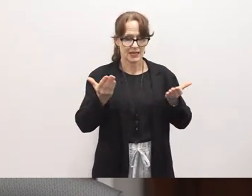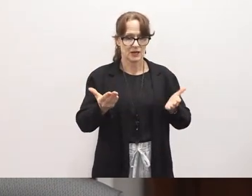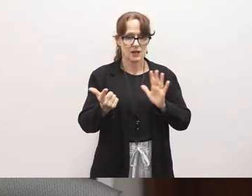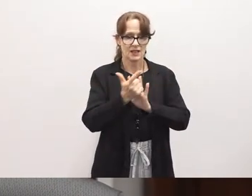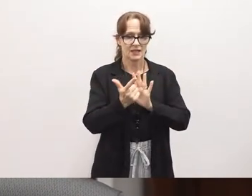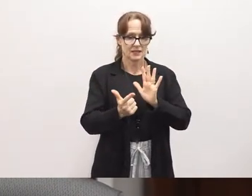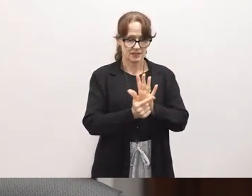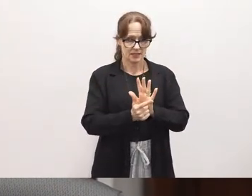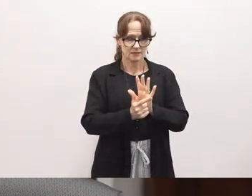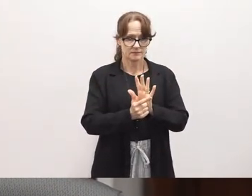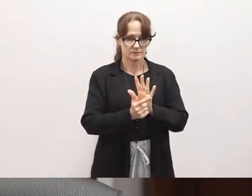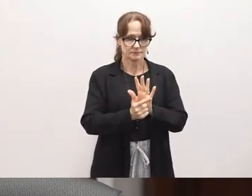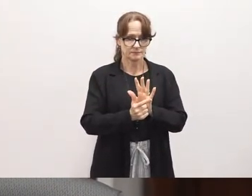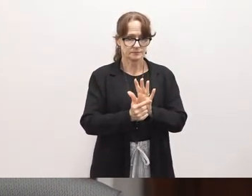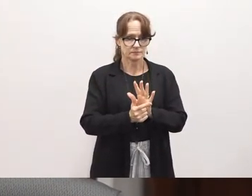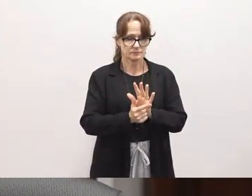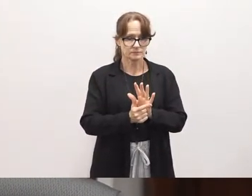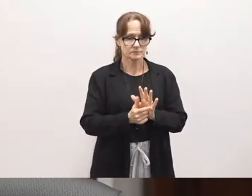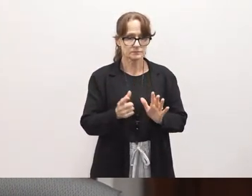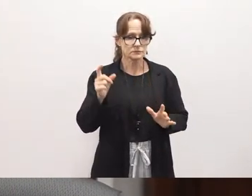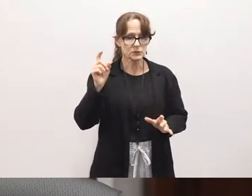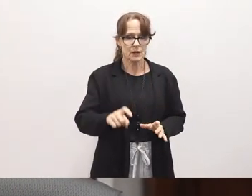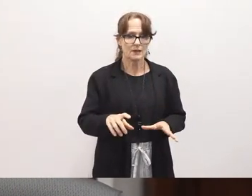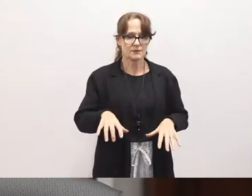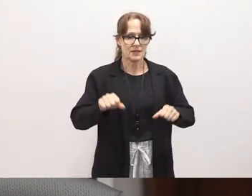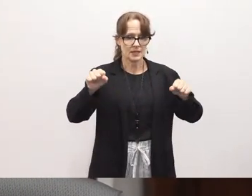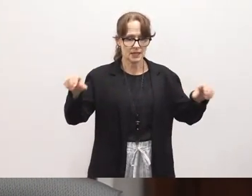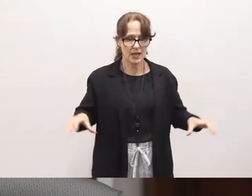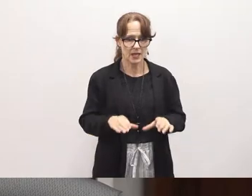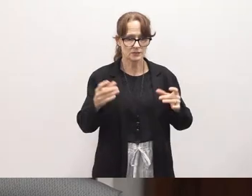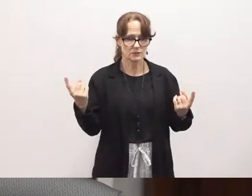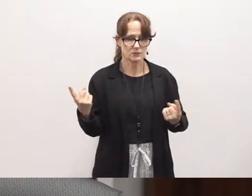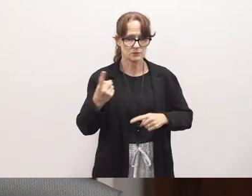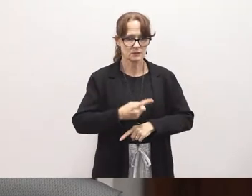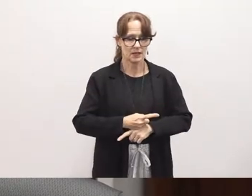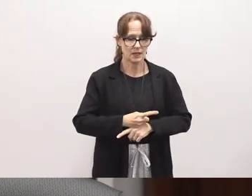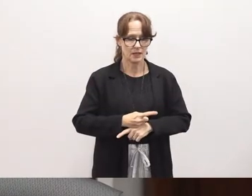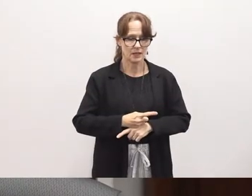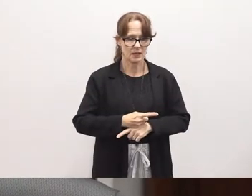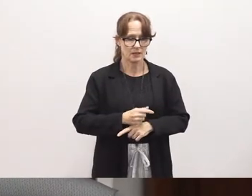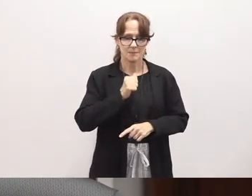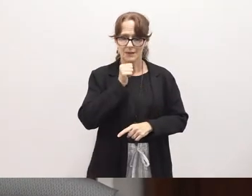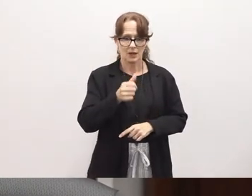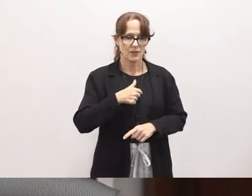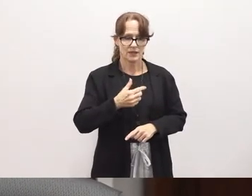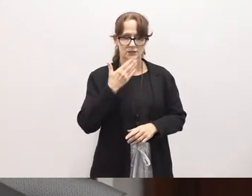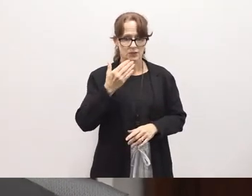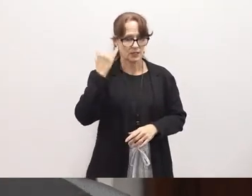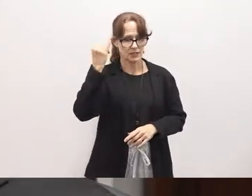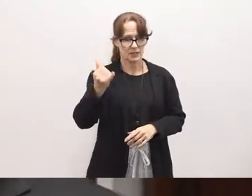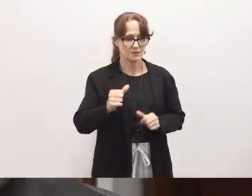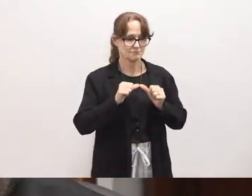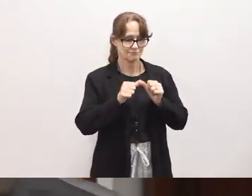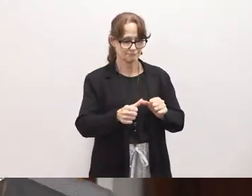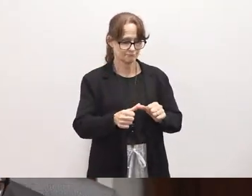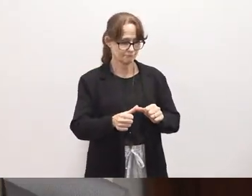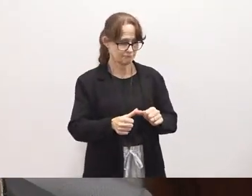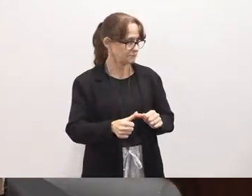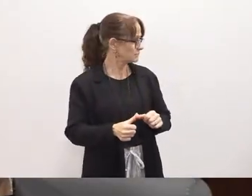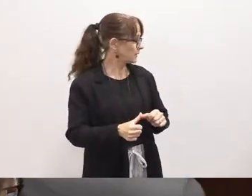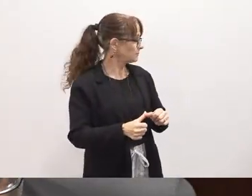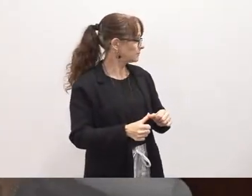legally, we don't have to take action today. But I don't think it's a good precedent for us.